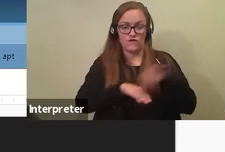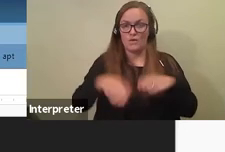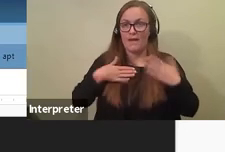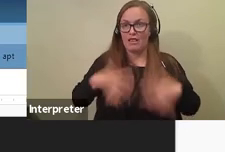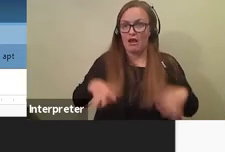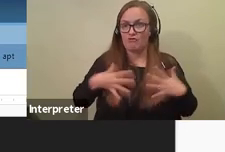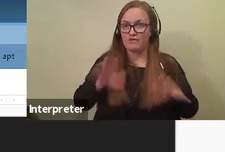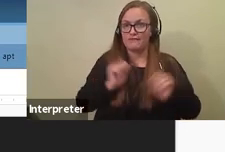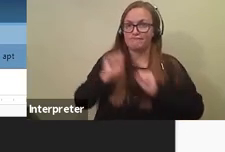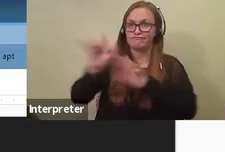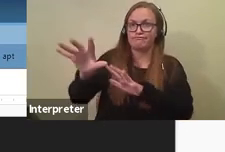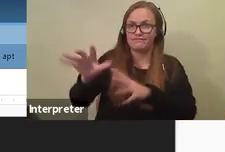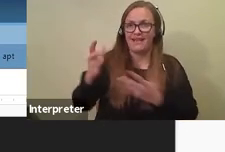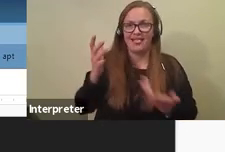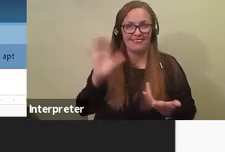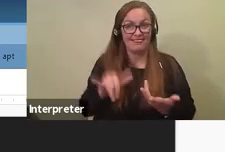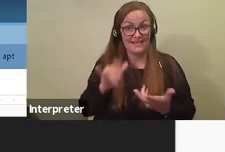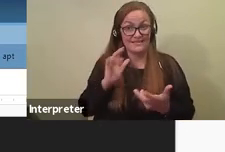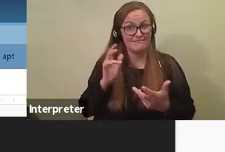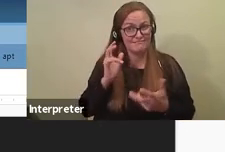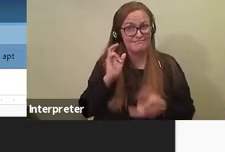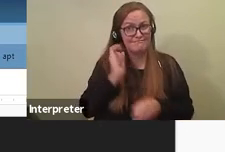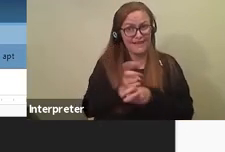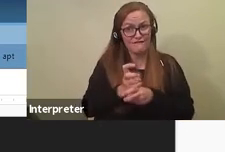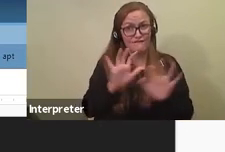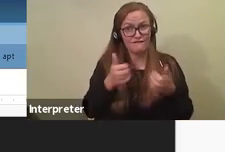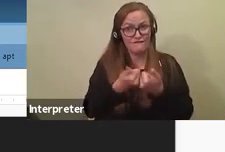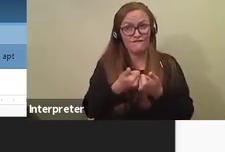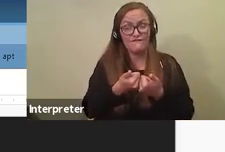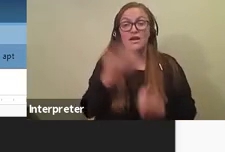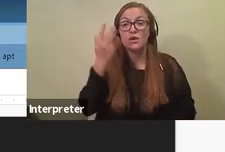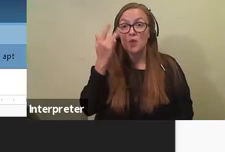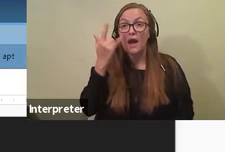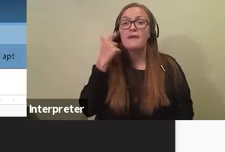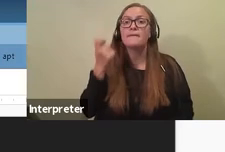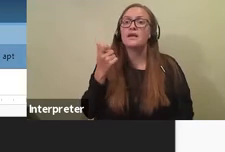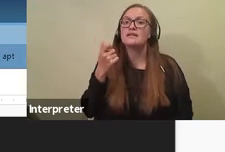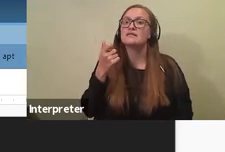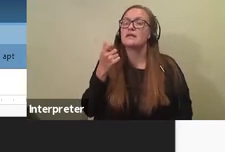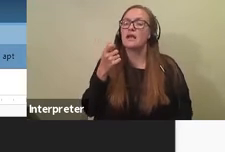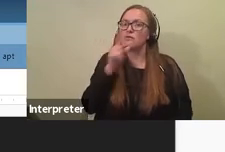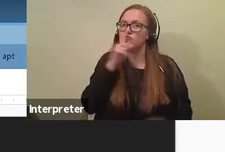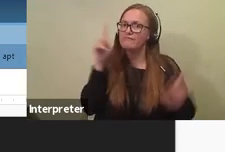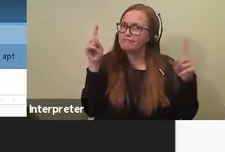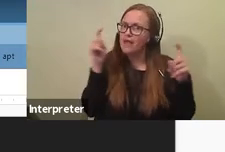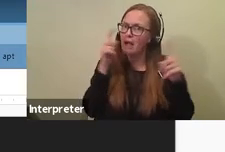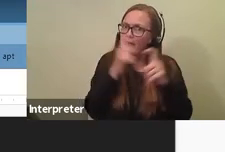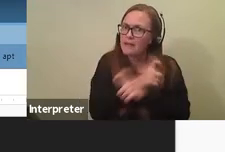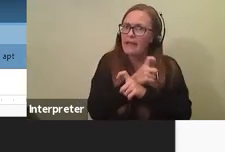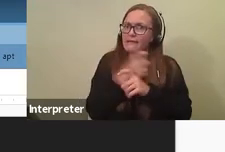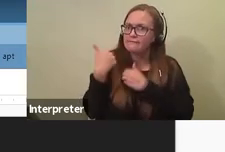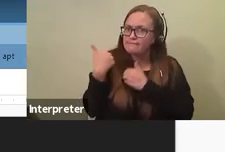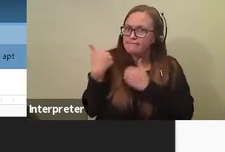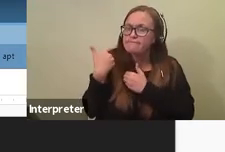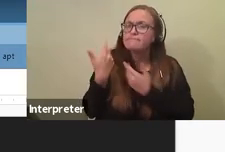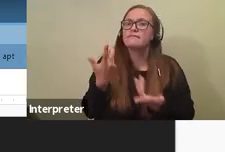is actually very difficult, because if you think about it and you break down the kind of steps that are needed to perform this task, for one, you